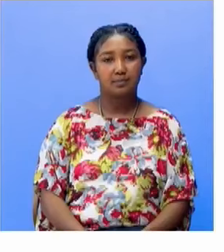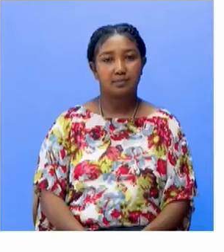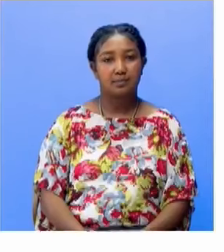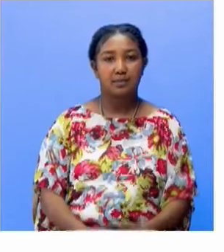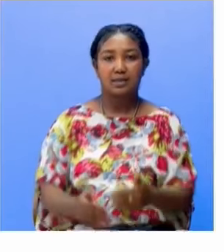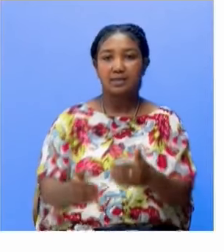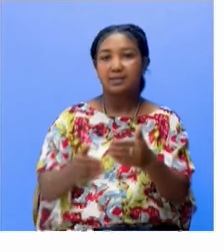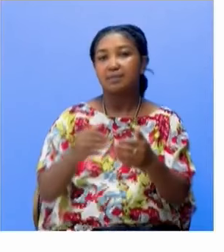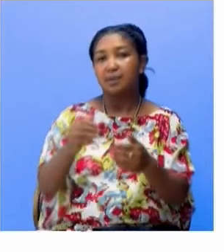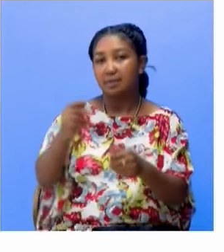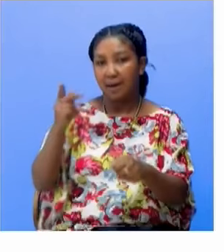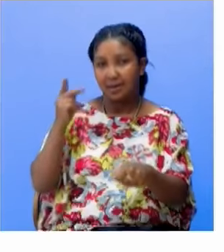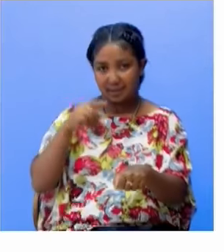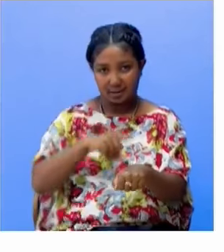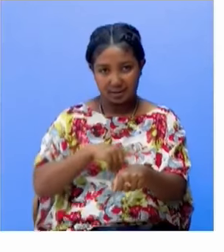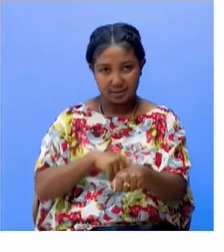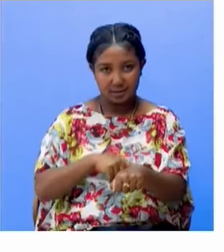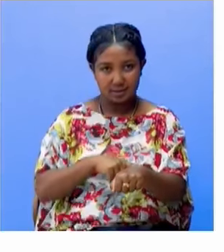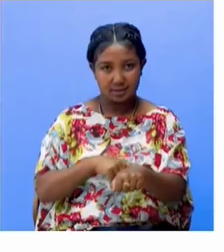past tense